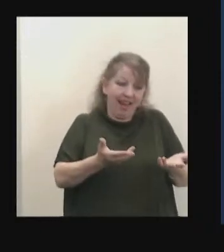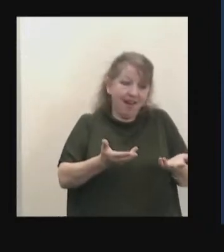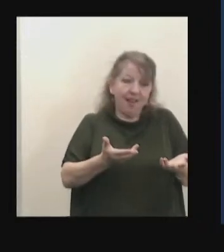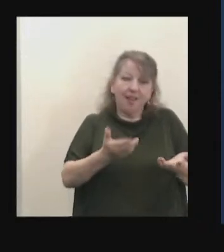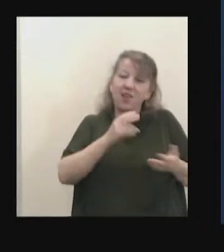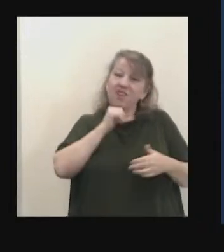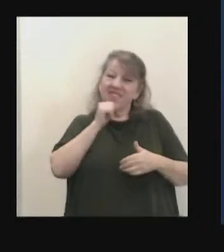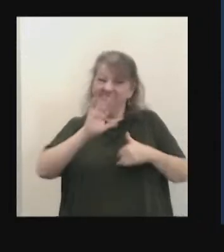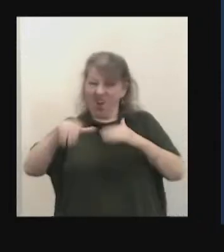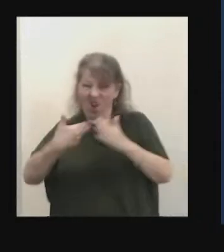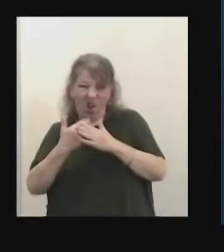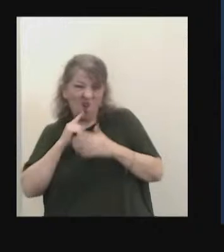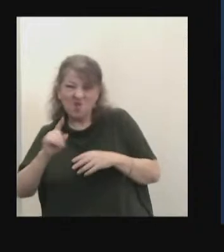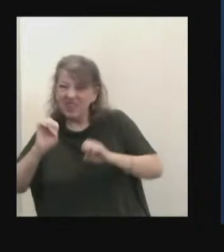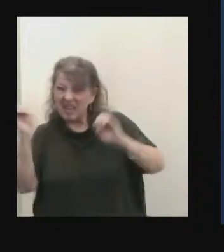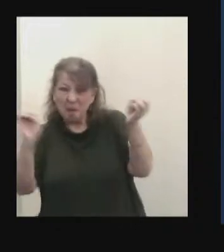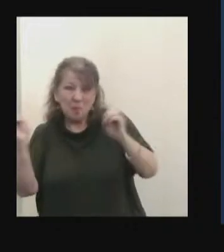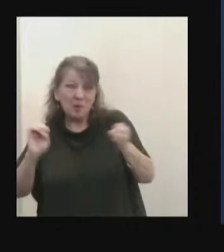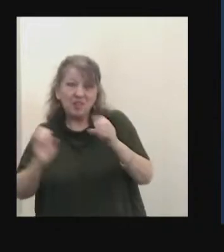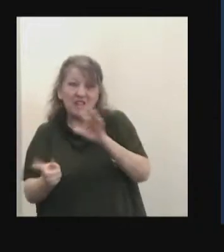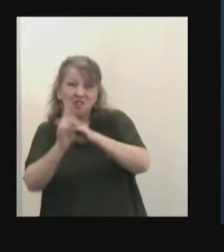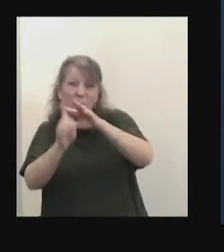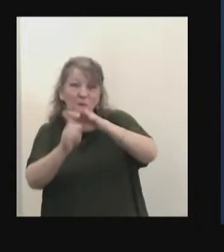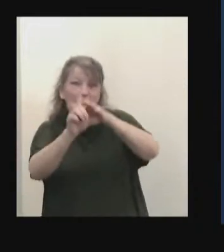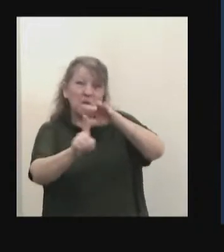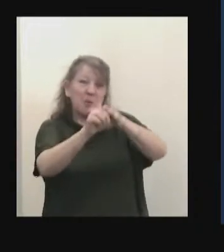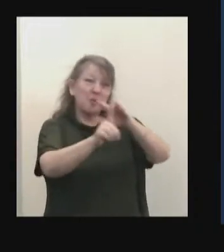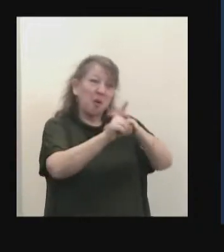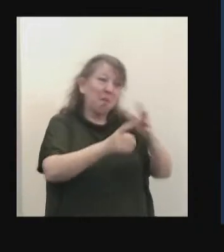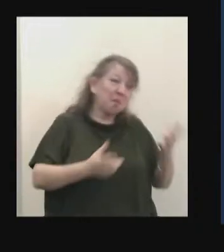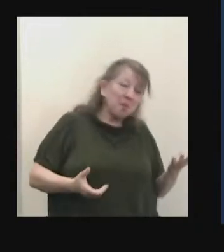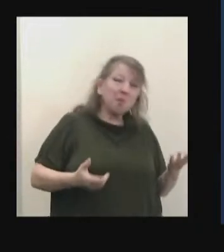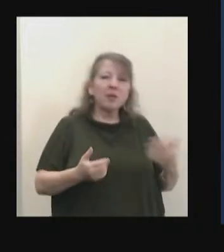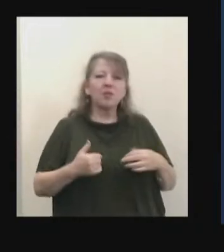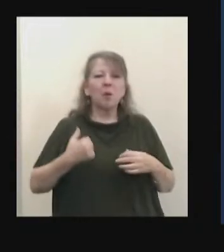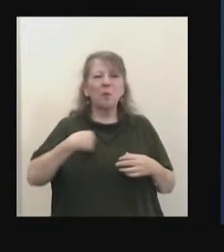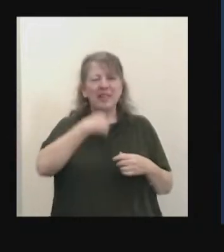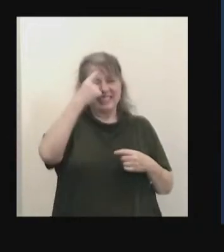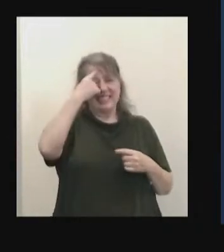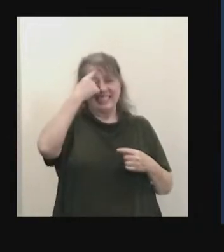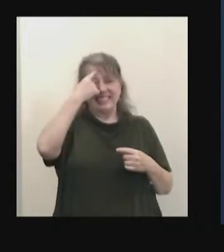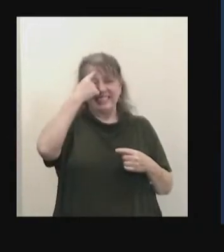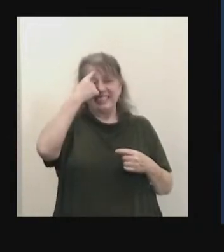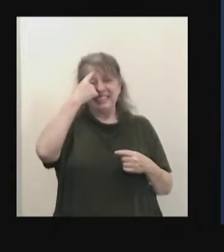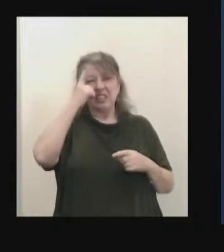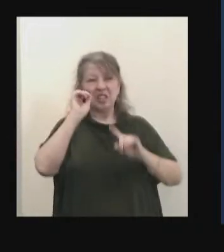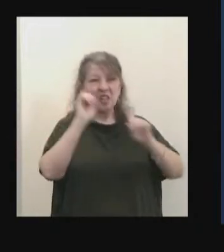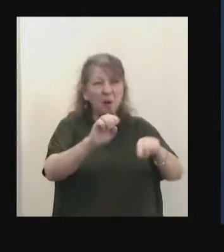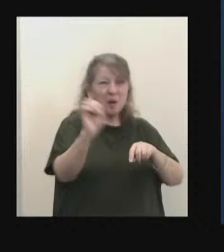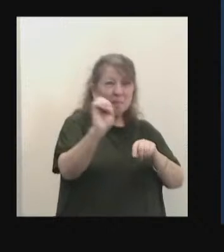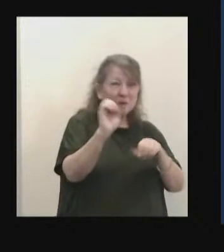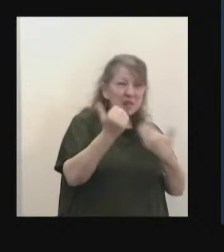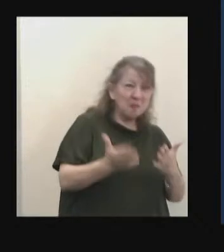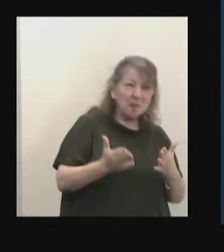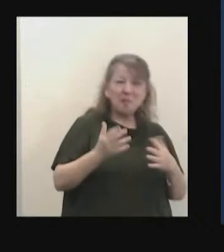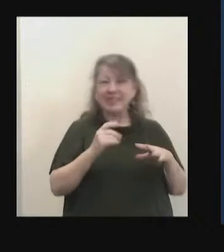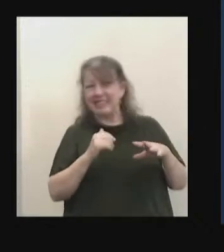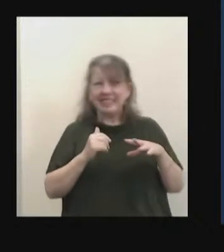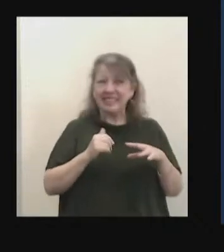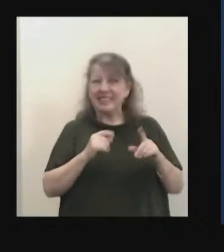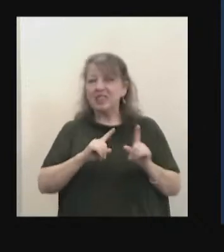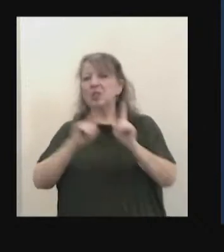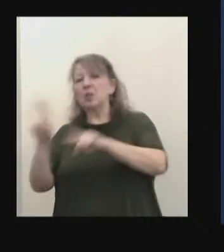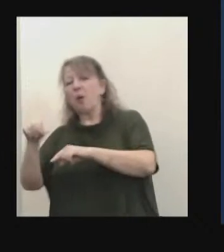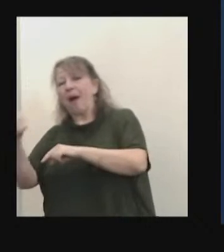life or death situation. So we have to think twice. We have to think about keeping our COVID numbers down, because we have to